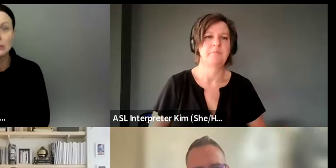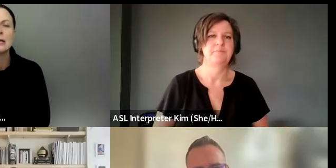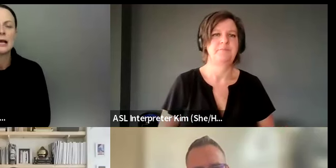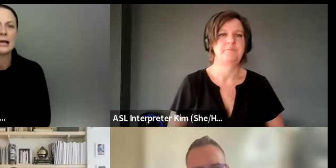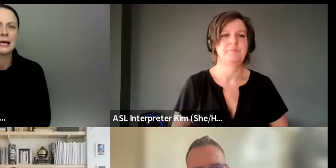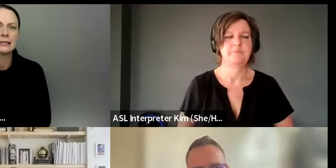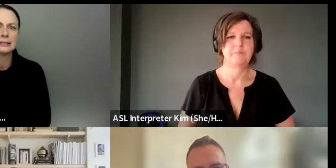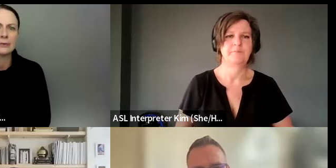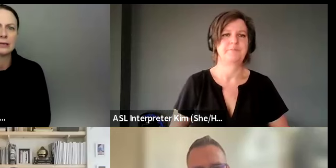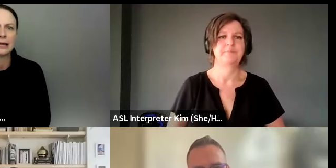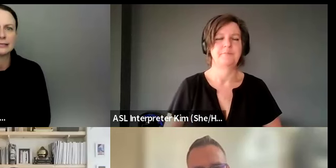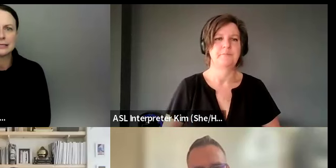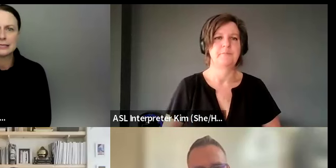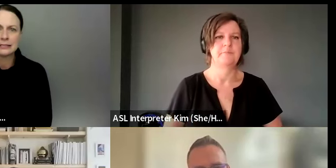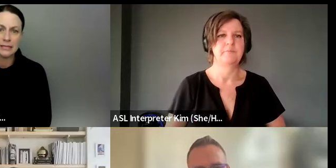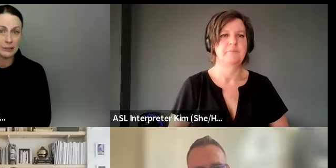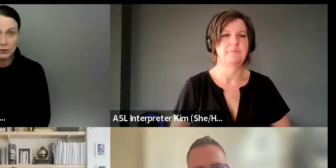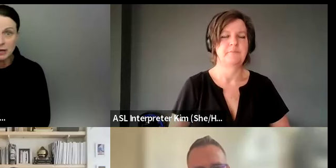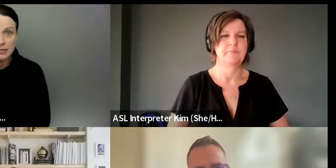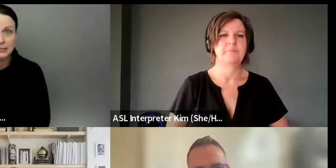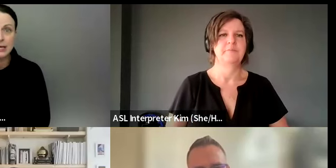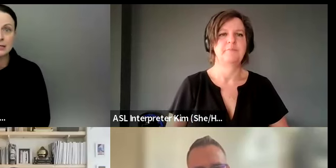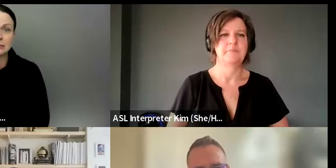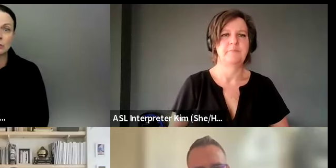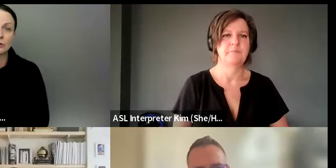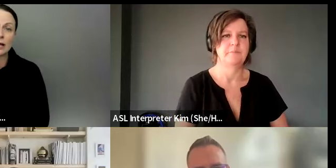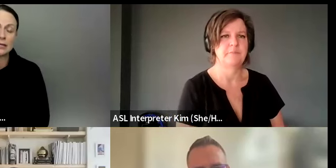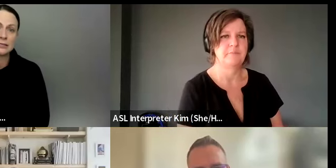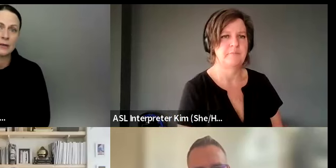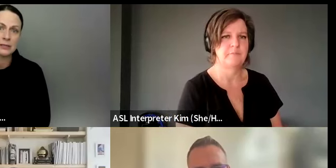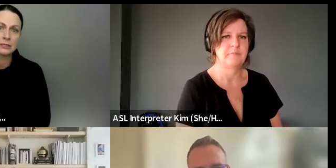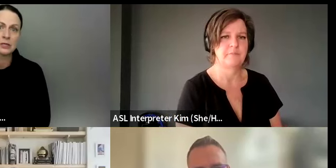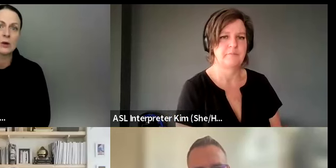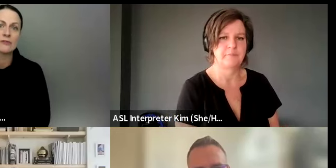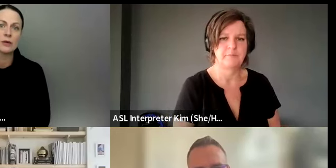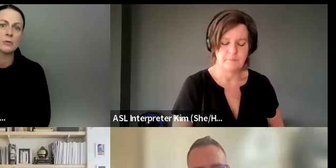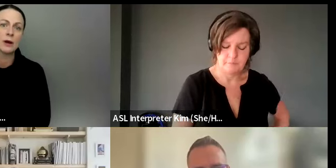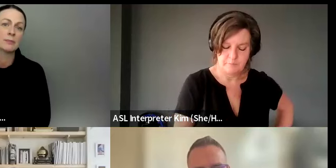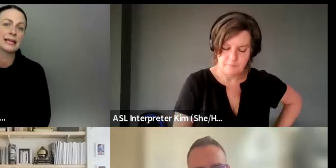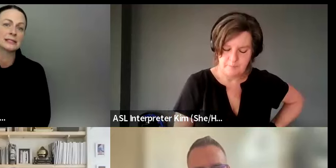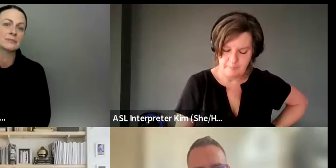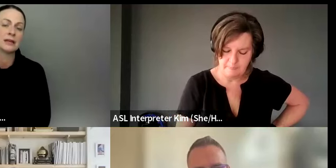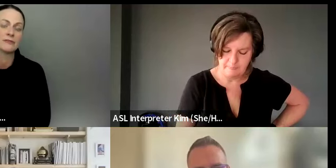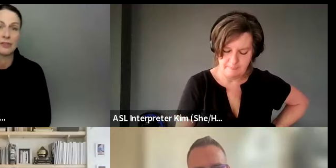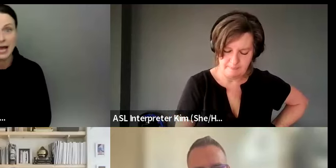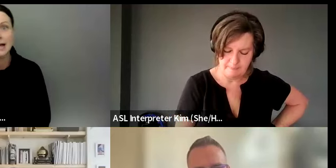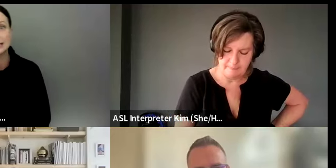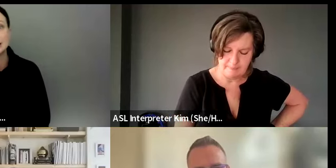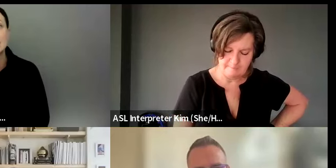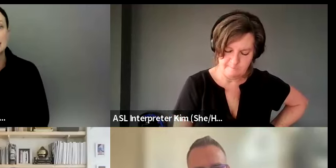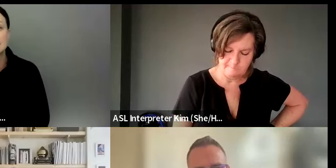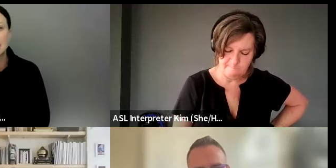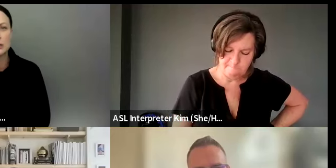well. And I would like to see some technical topics and some more variety in topics. So if we want to plan something for